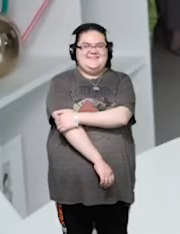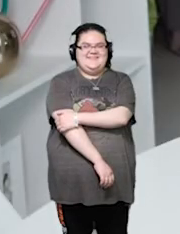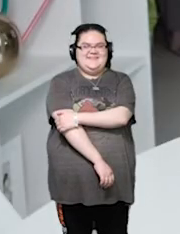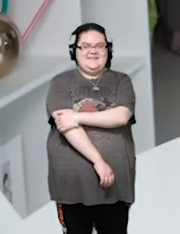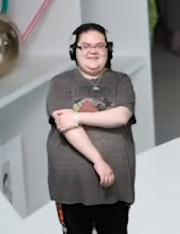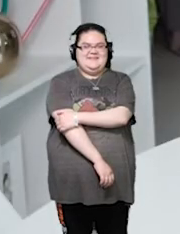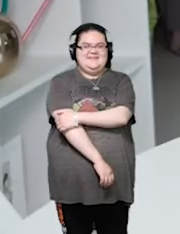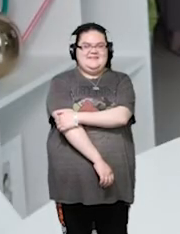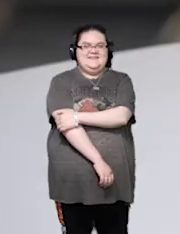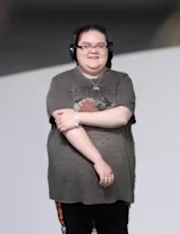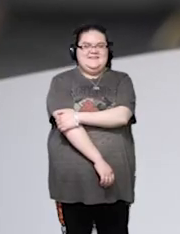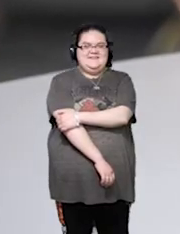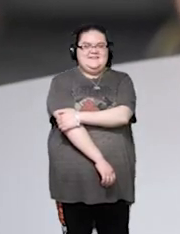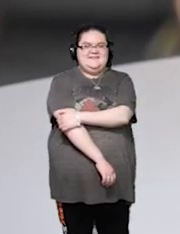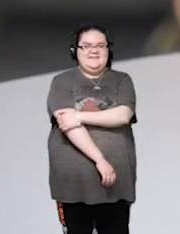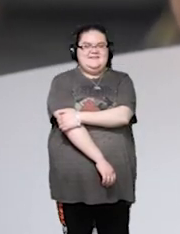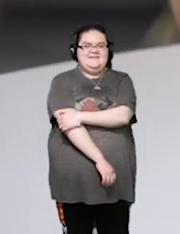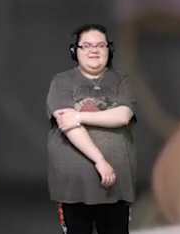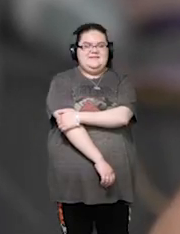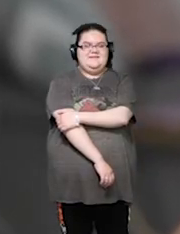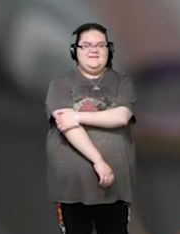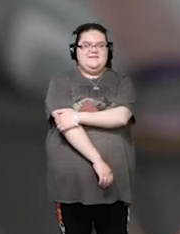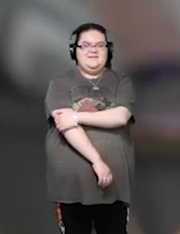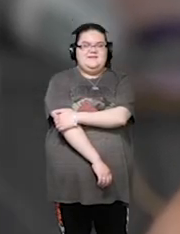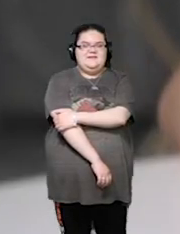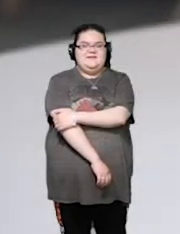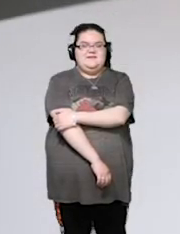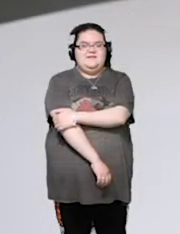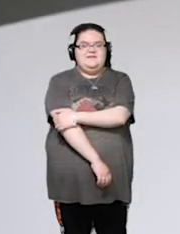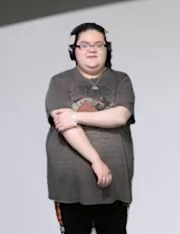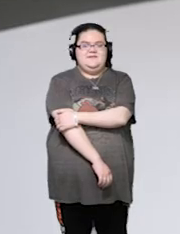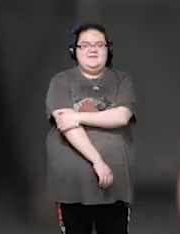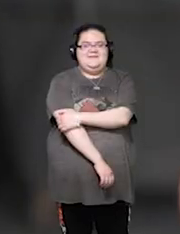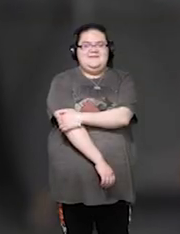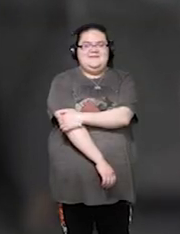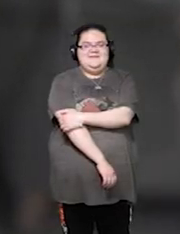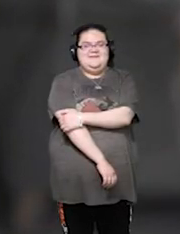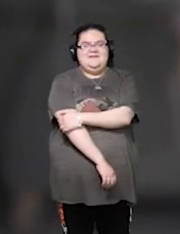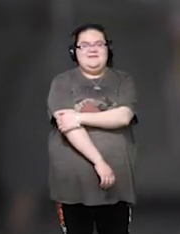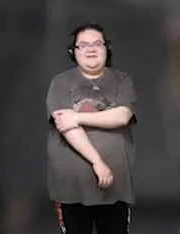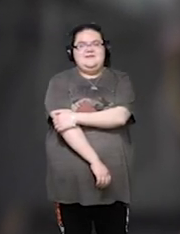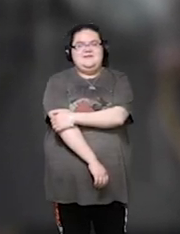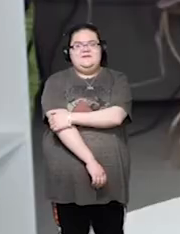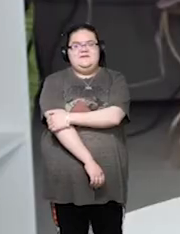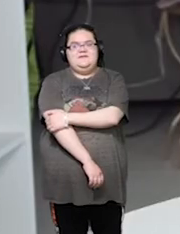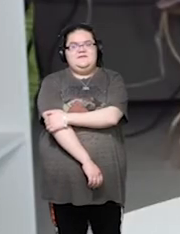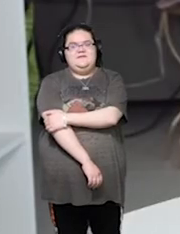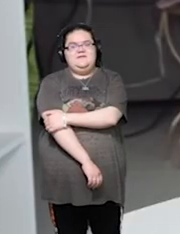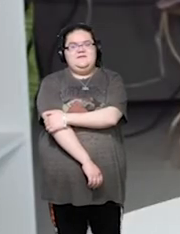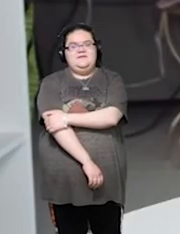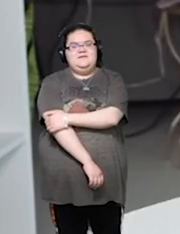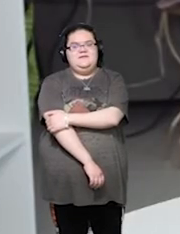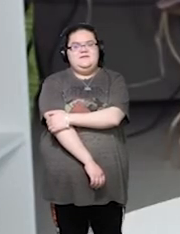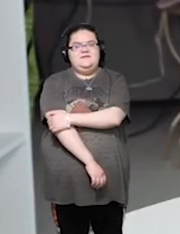Why is there watches? How do you get in a satchel? Take it out. You put up Indiana Jones. Okay, we have the Jaeger LeCoultre